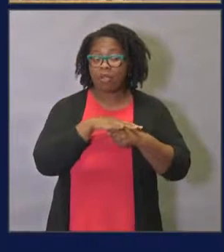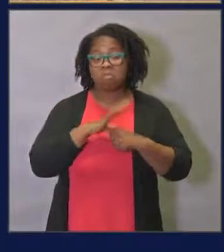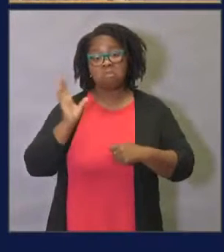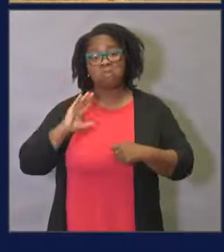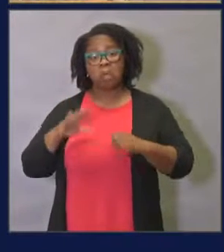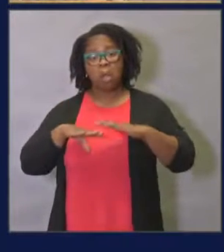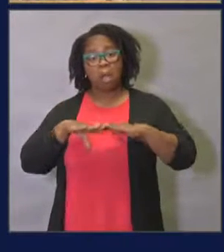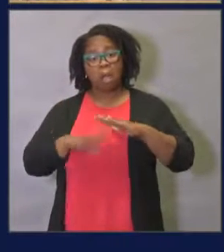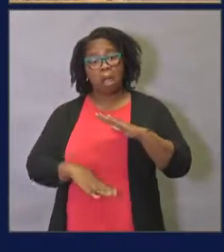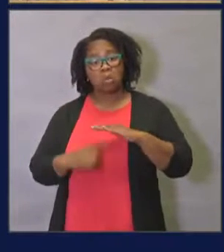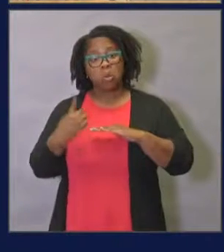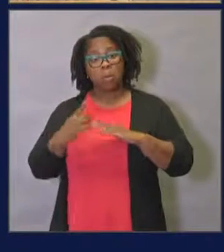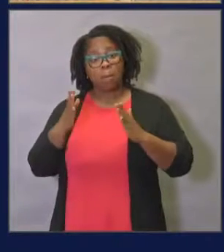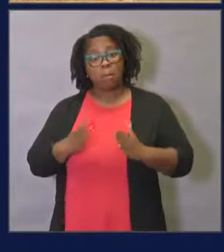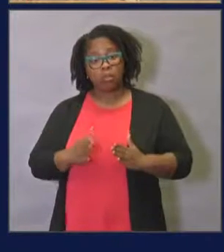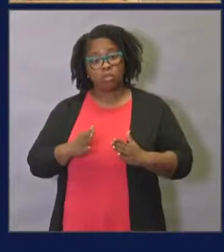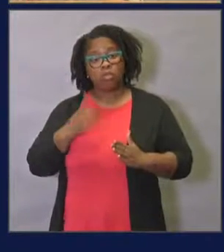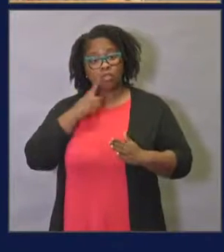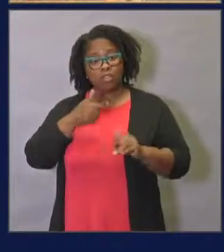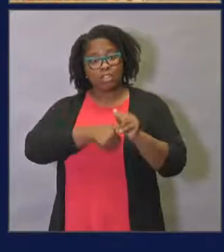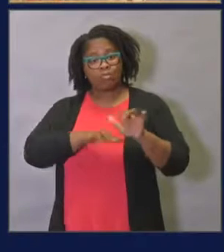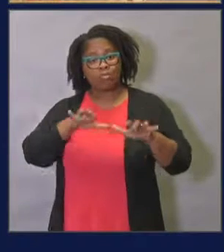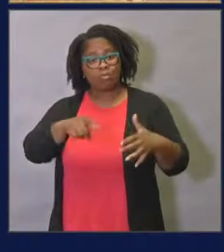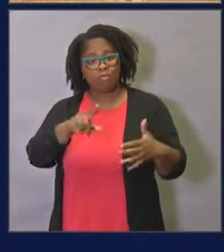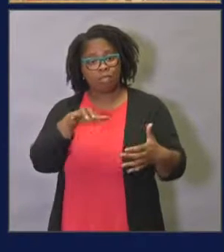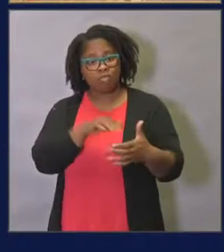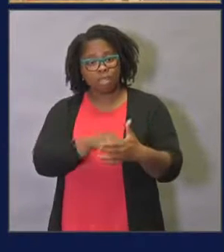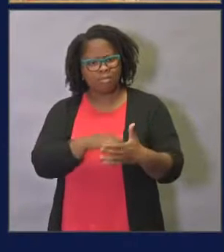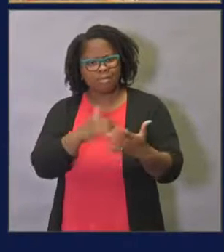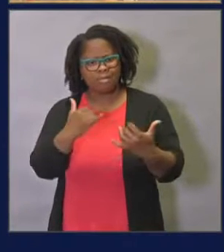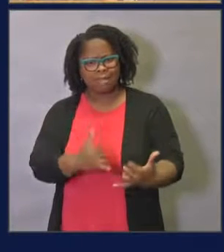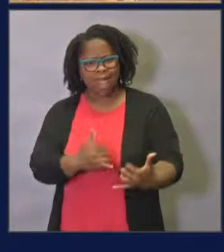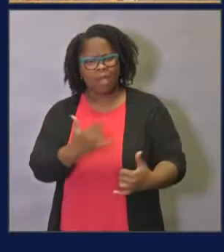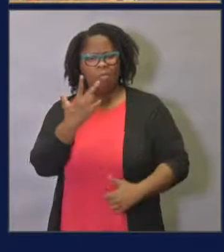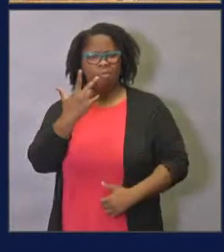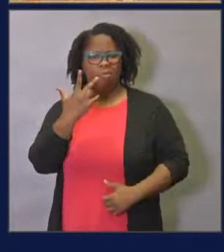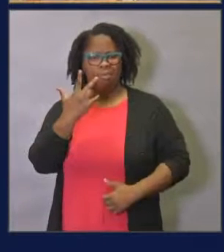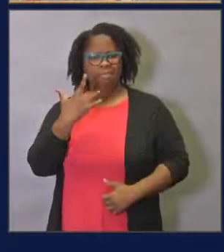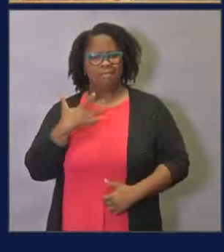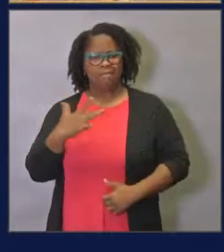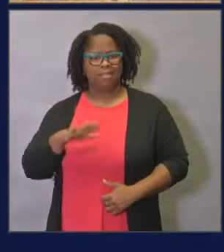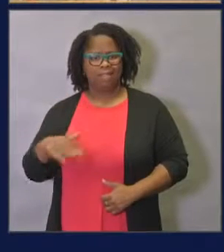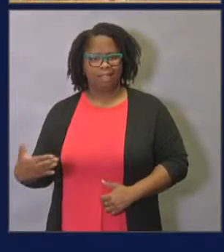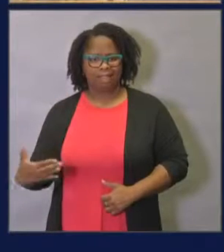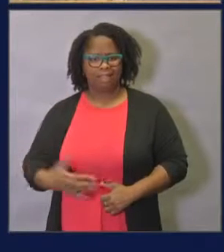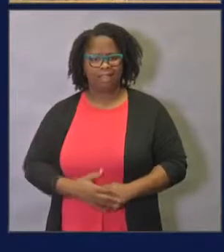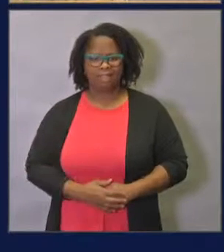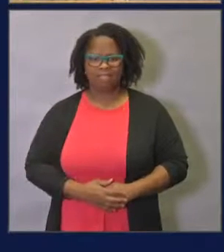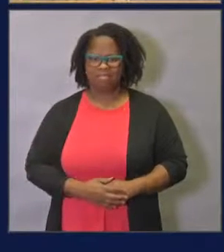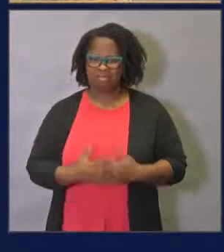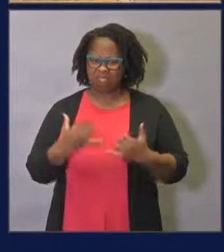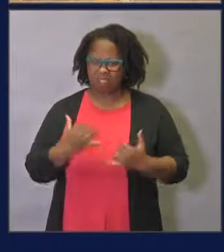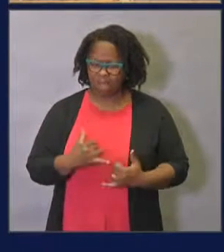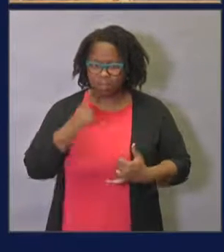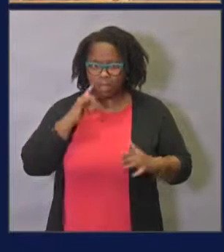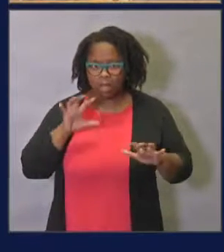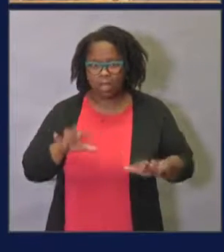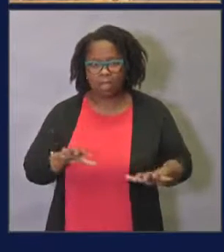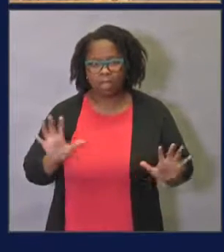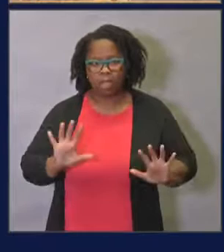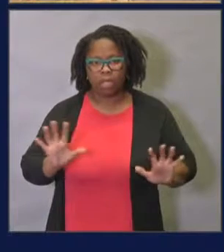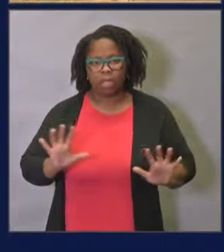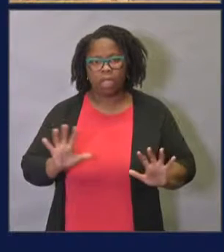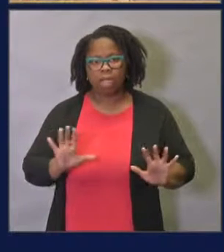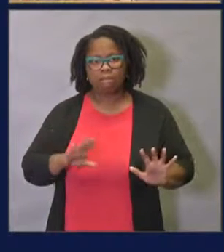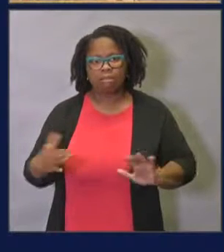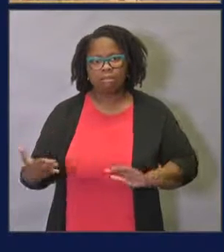death per 100,000 people to more than 3 deaths per 100,000 people. And we're now witnessing an alarming increase as well